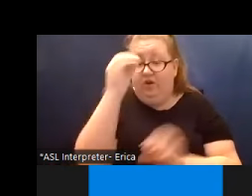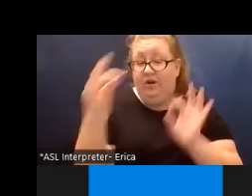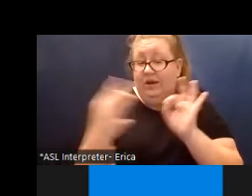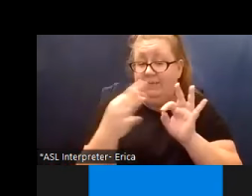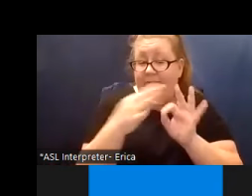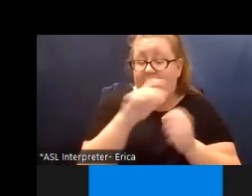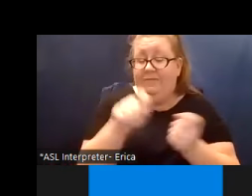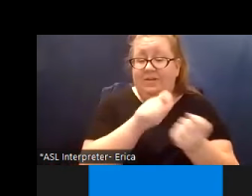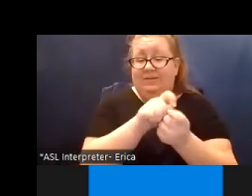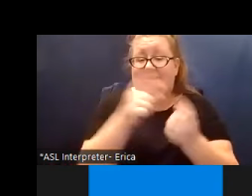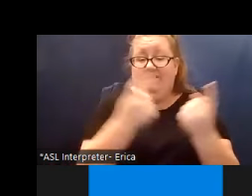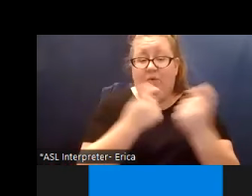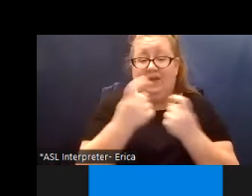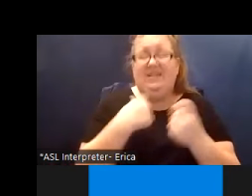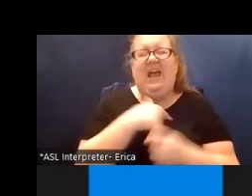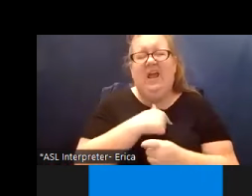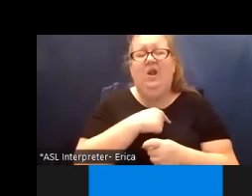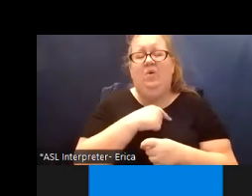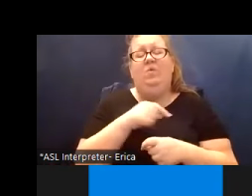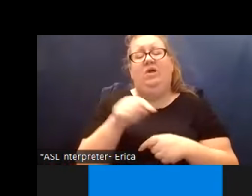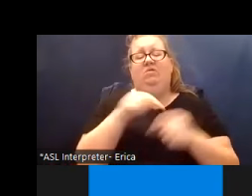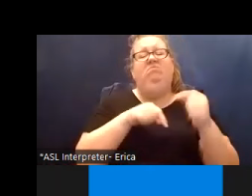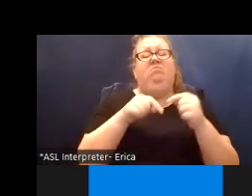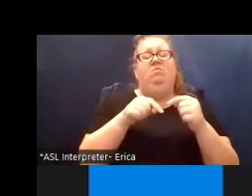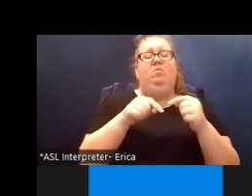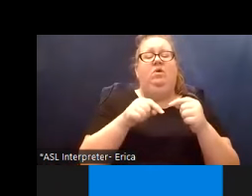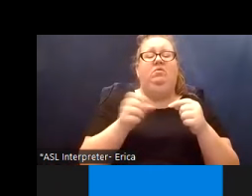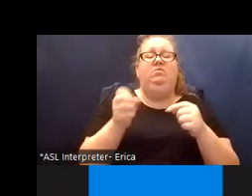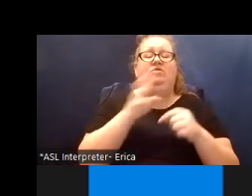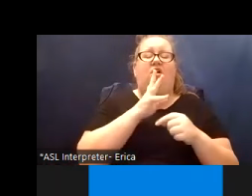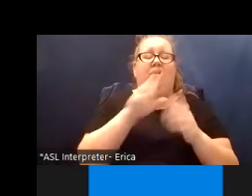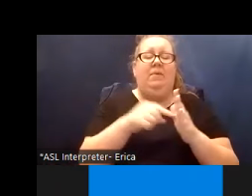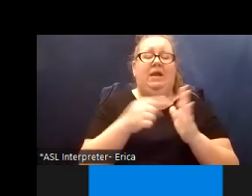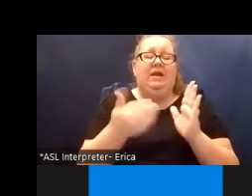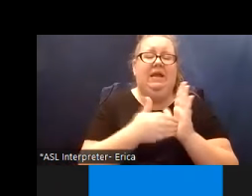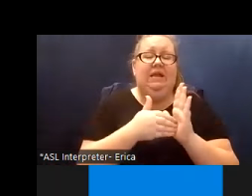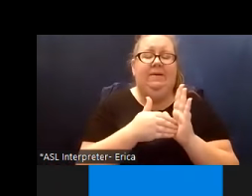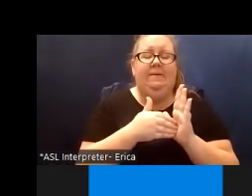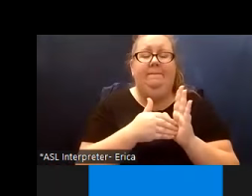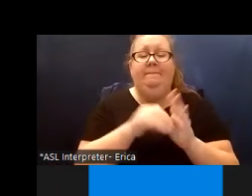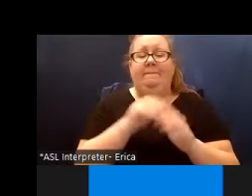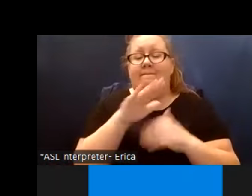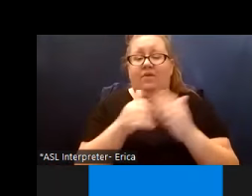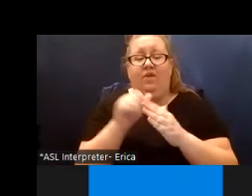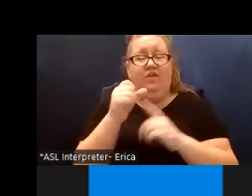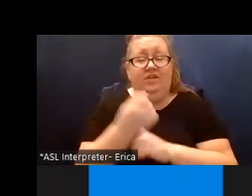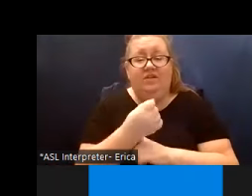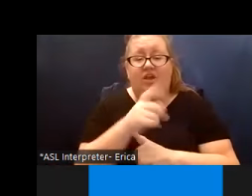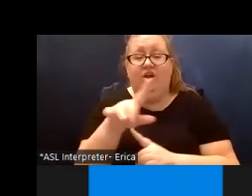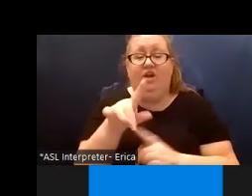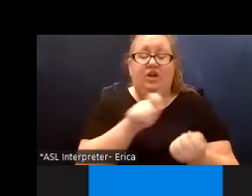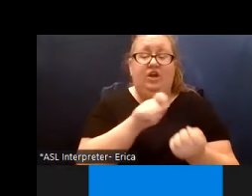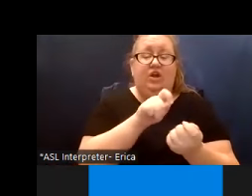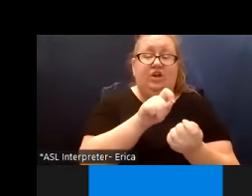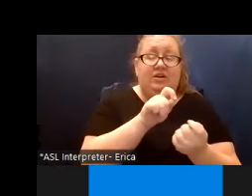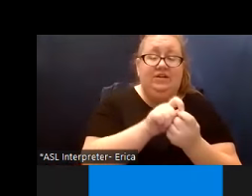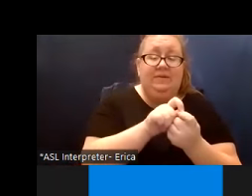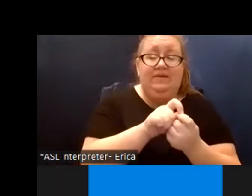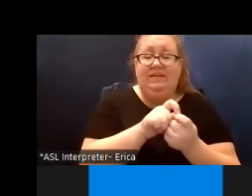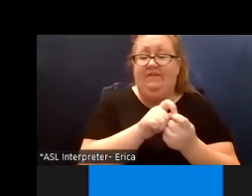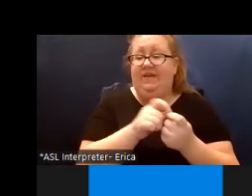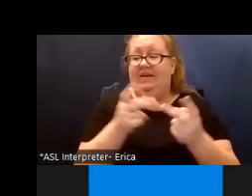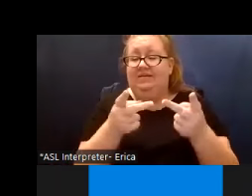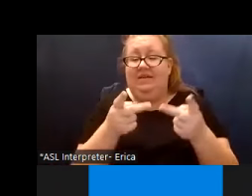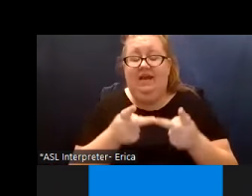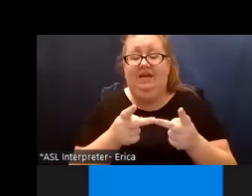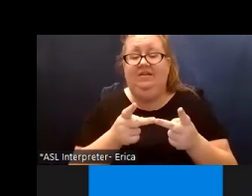questions, and we'll come back to some of these questions on all of the scenarios about, which are specific streets or specific city properties that you would want to